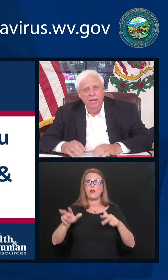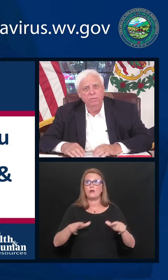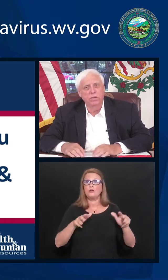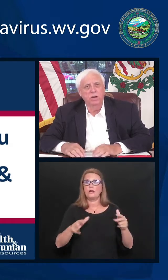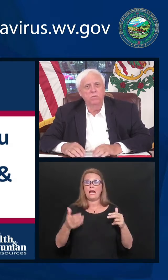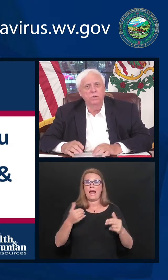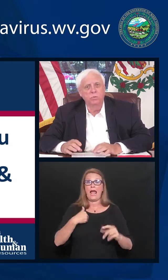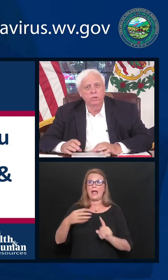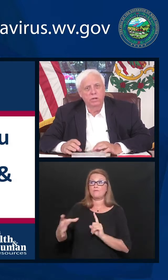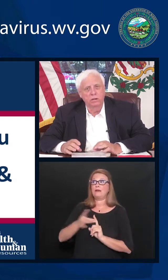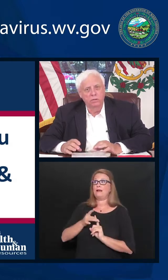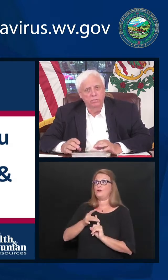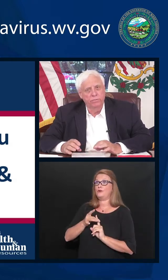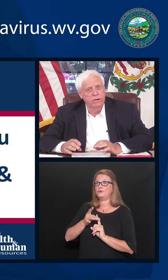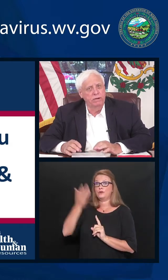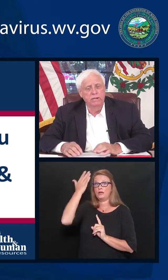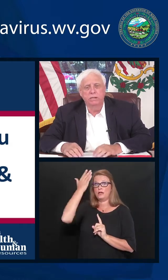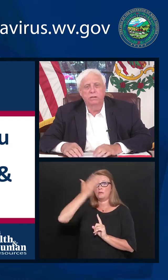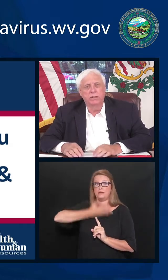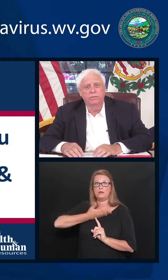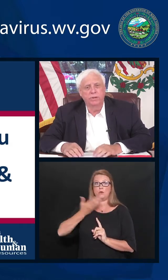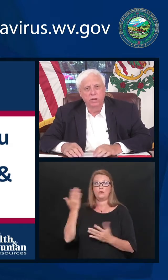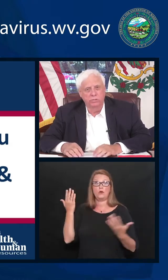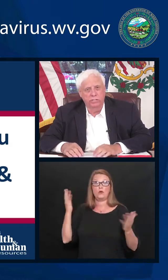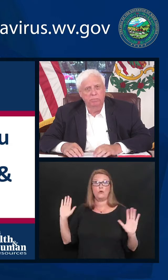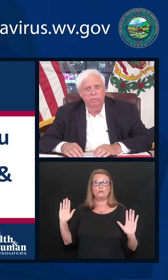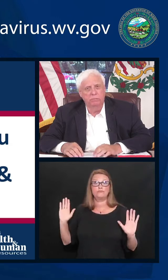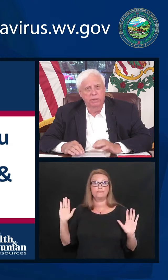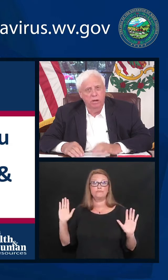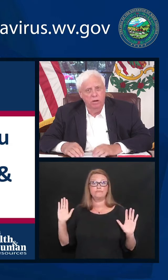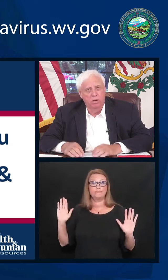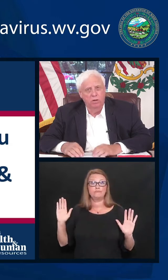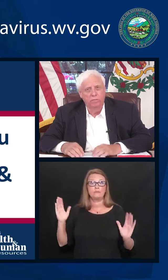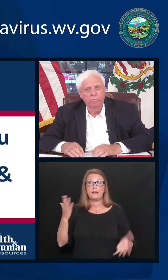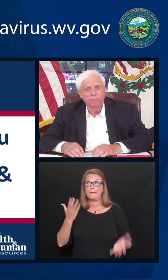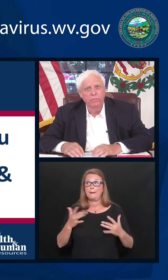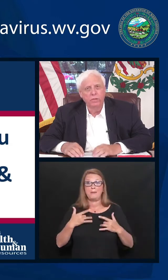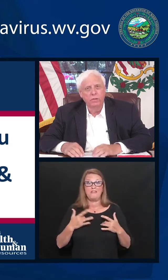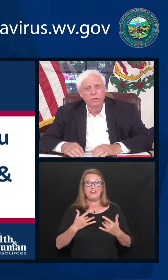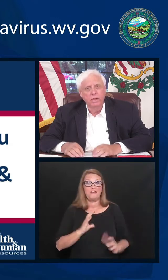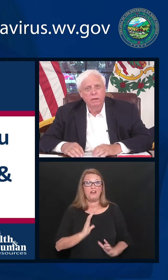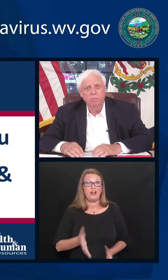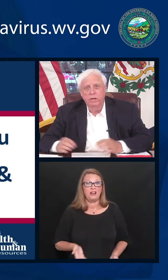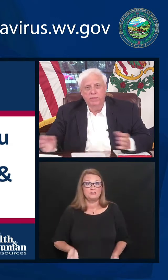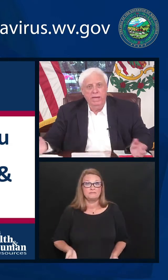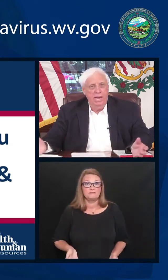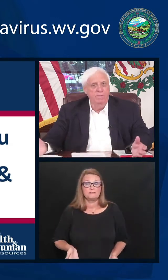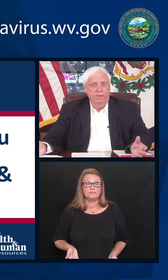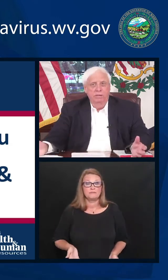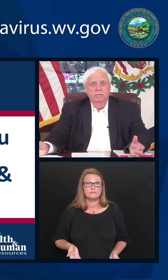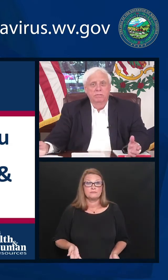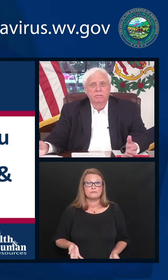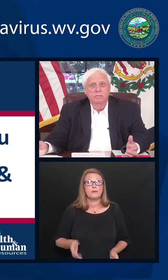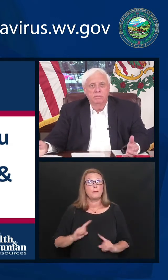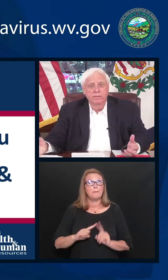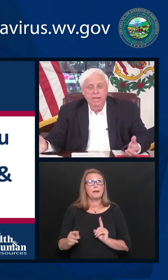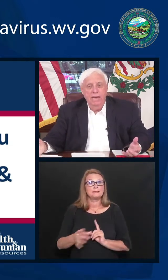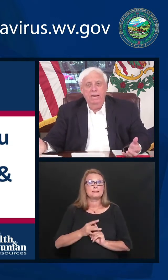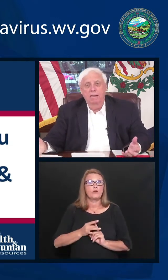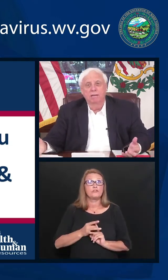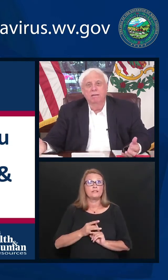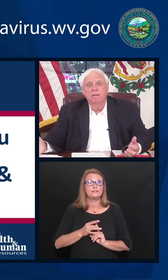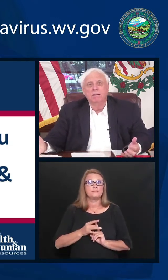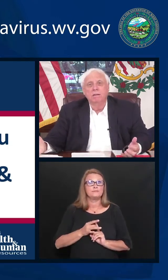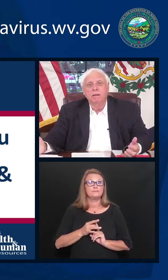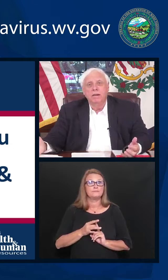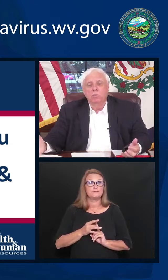that have COVID with very little, if no symptoms at all, but they have it. They've got